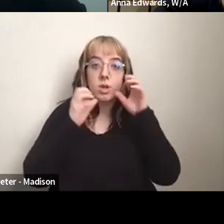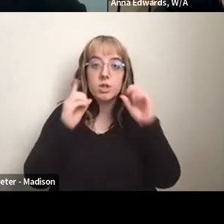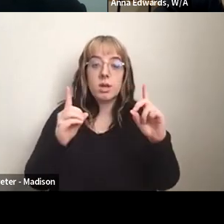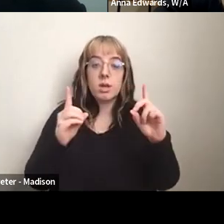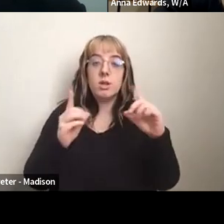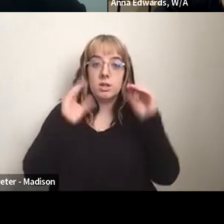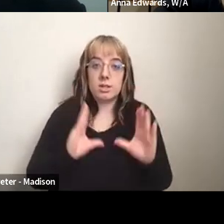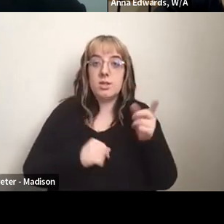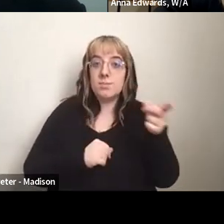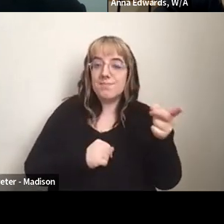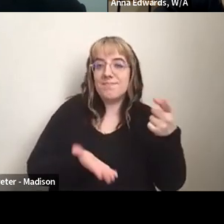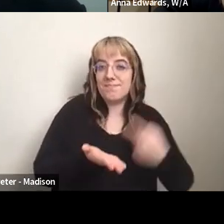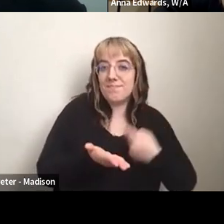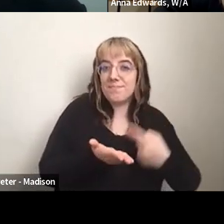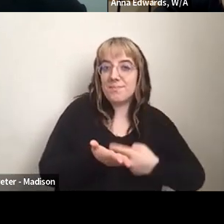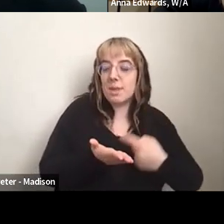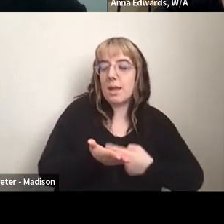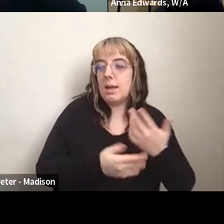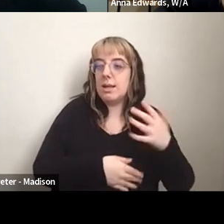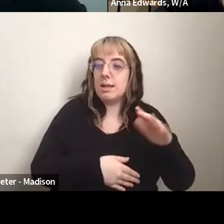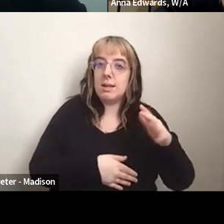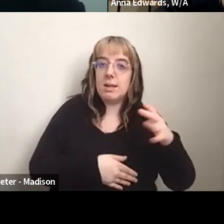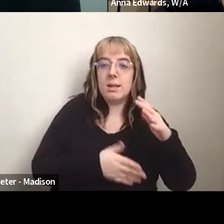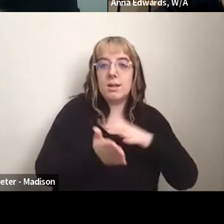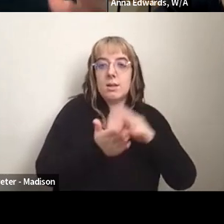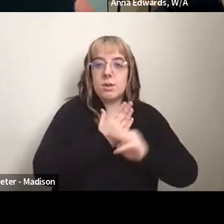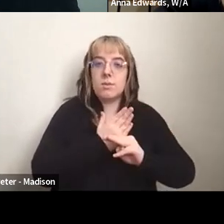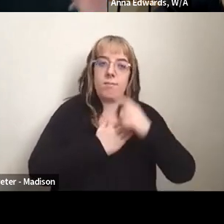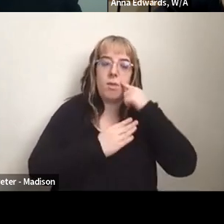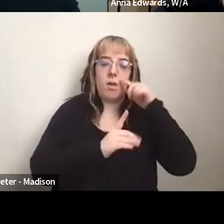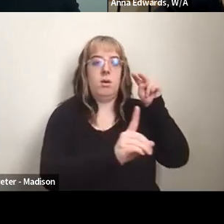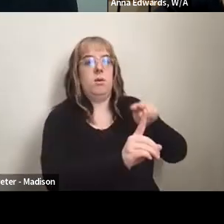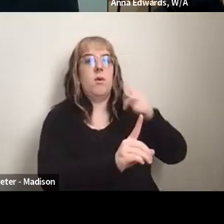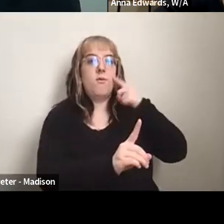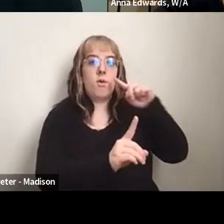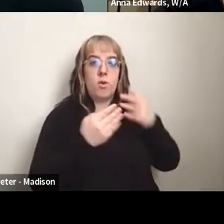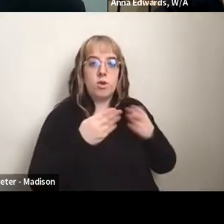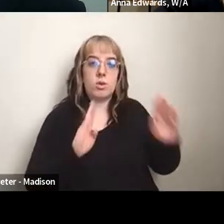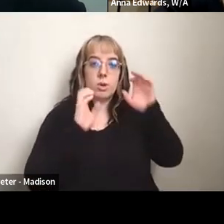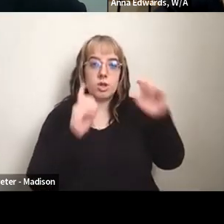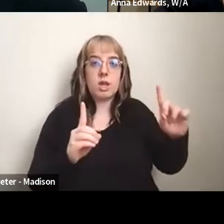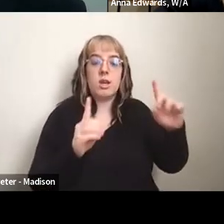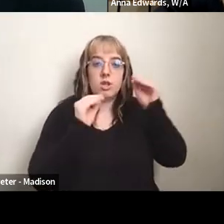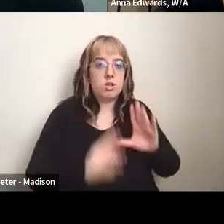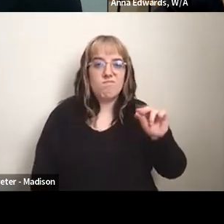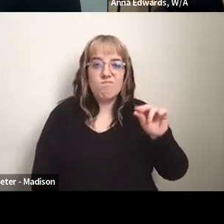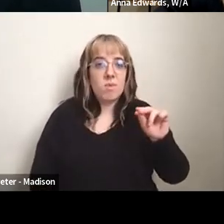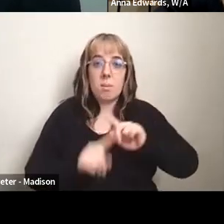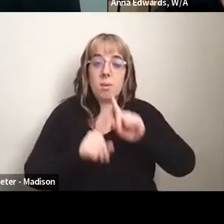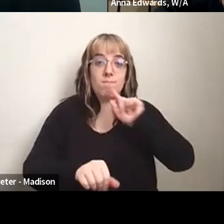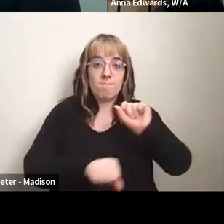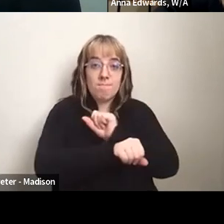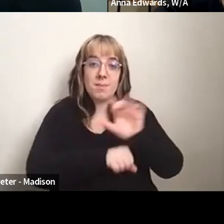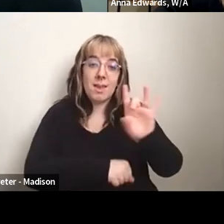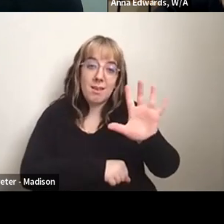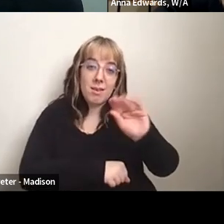that, sometimes general ed curriculum is thought of as, that's for general ed teachers, but in reality, 85% of our students